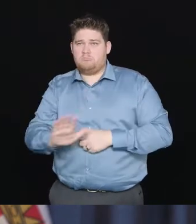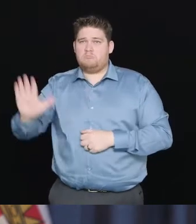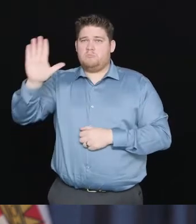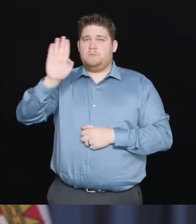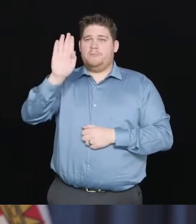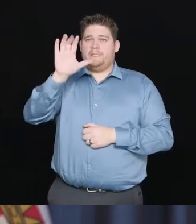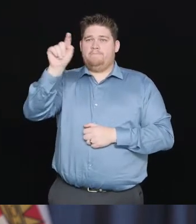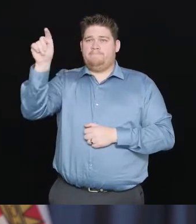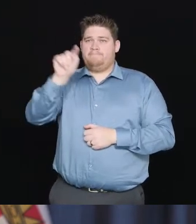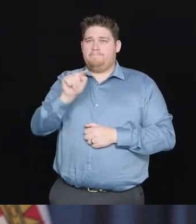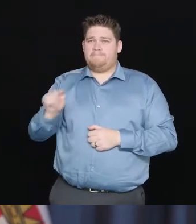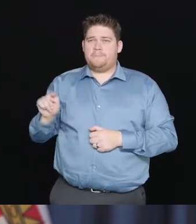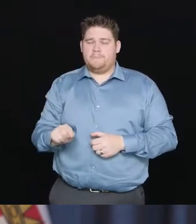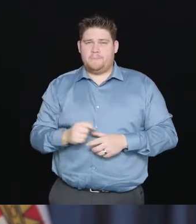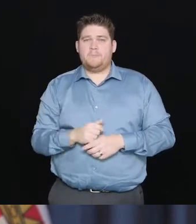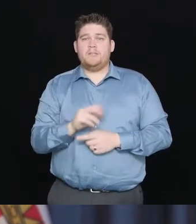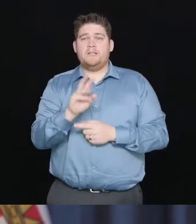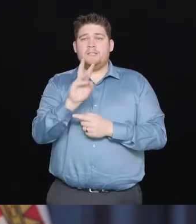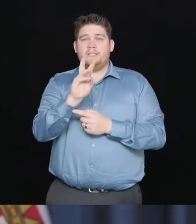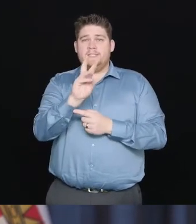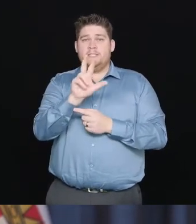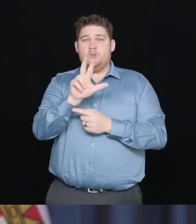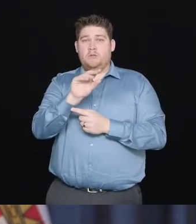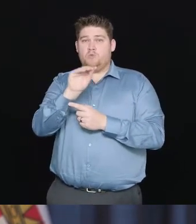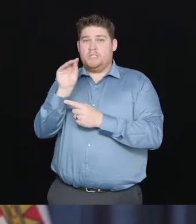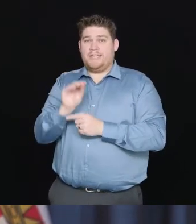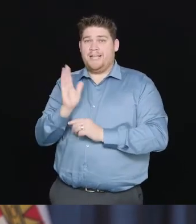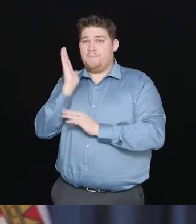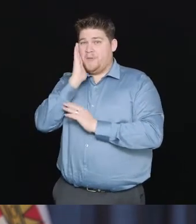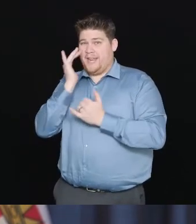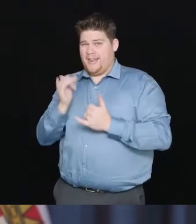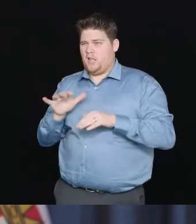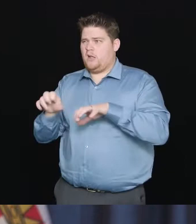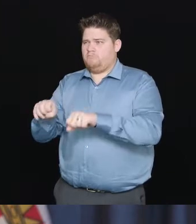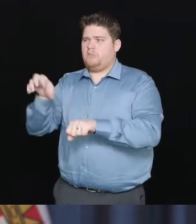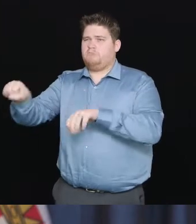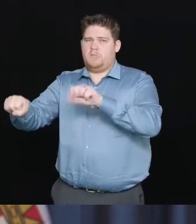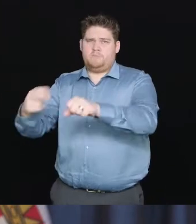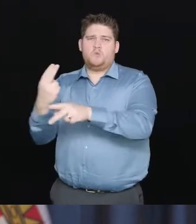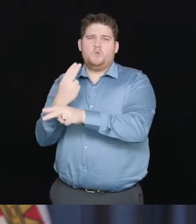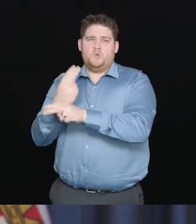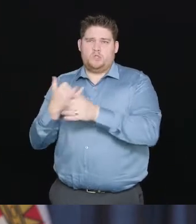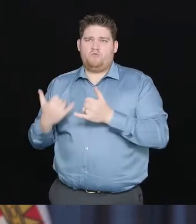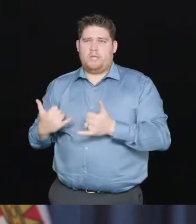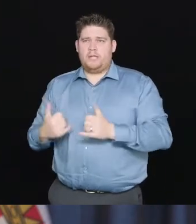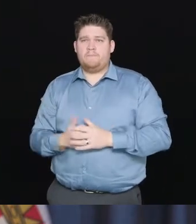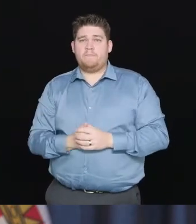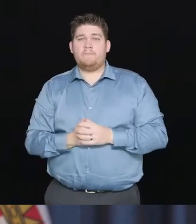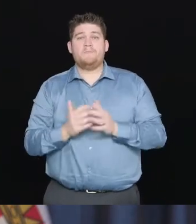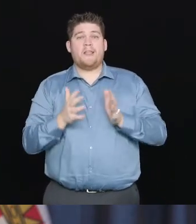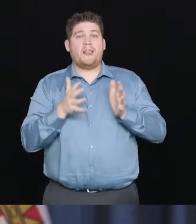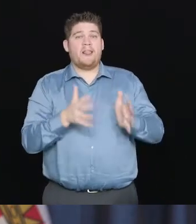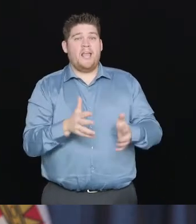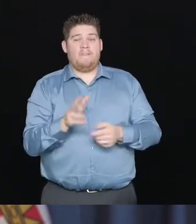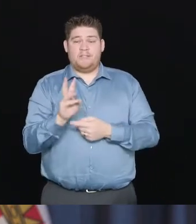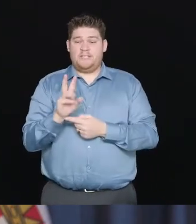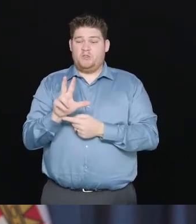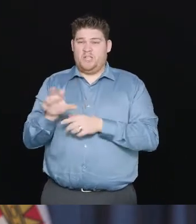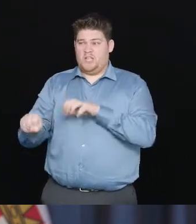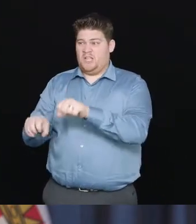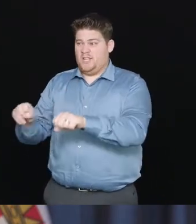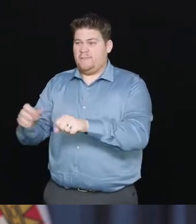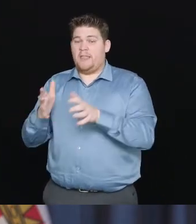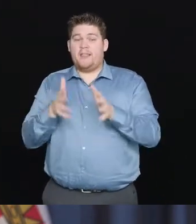current occupancy of critical care beds is 54.8%, which is pretty consistent, and the total vacant critical care beds